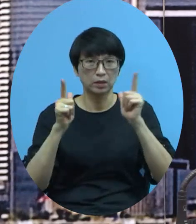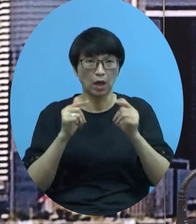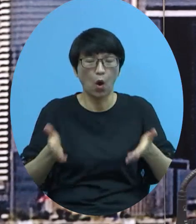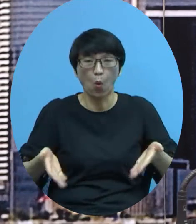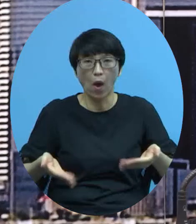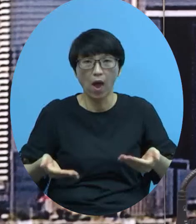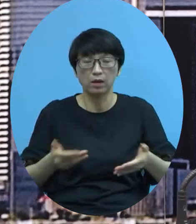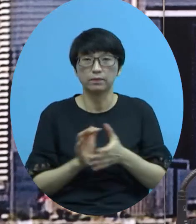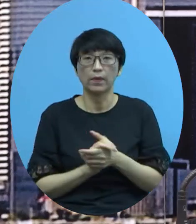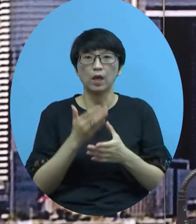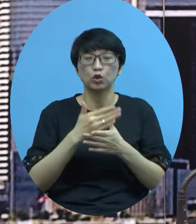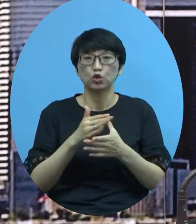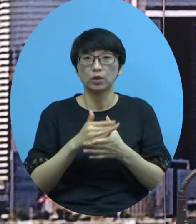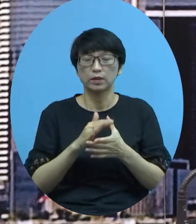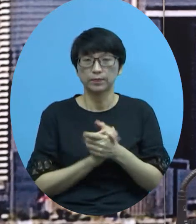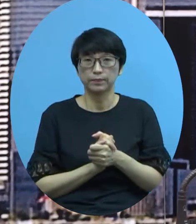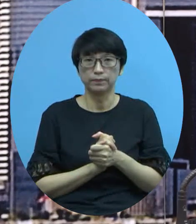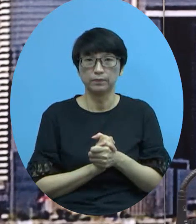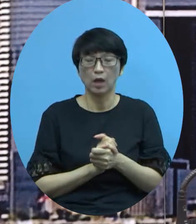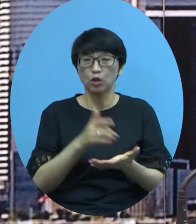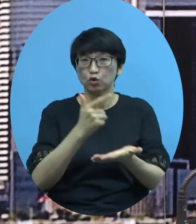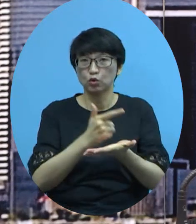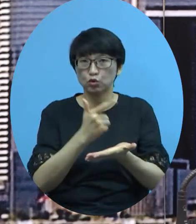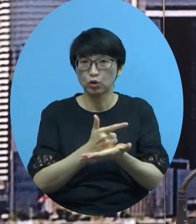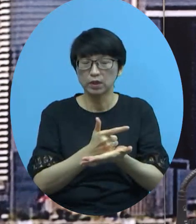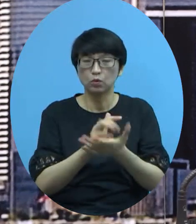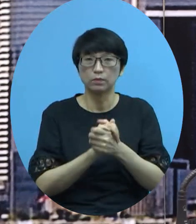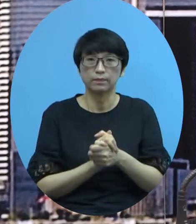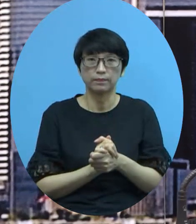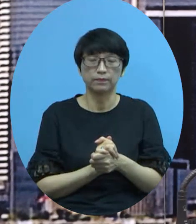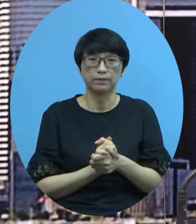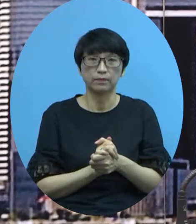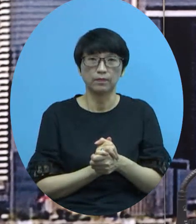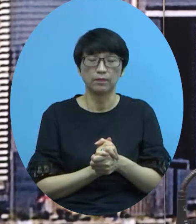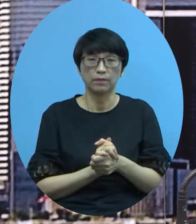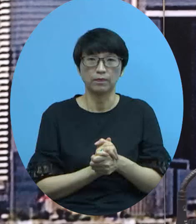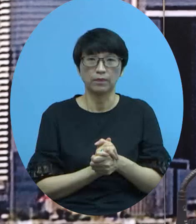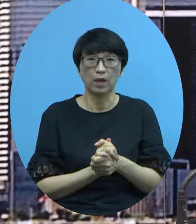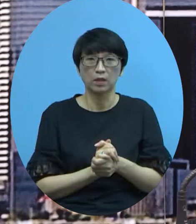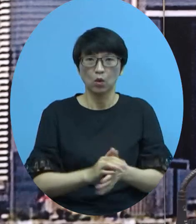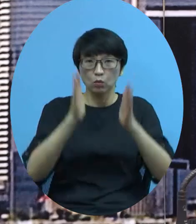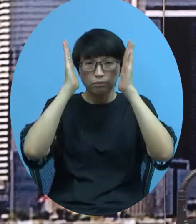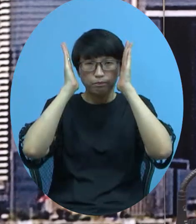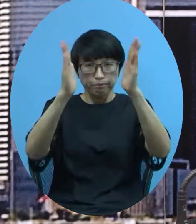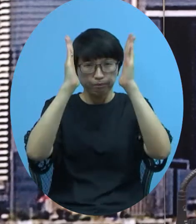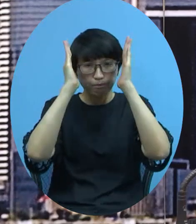to have a high degree of alertness and suspicion and